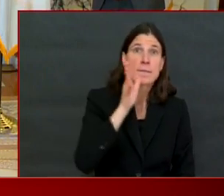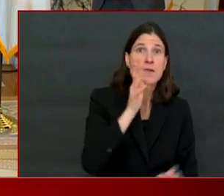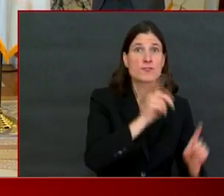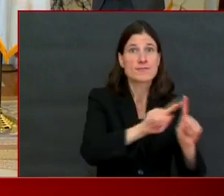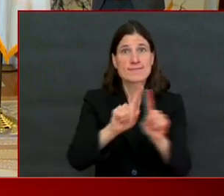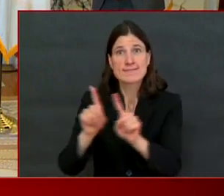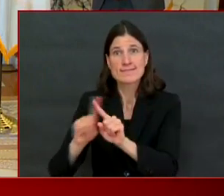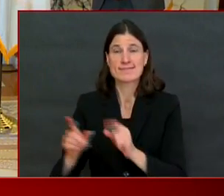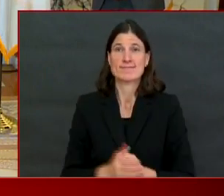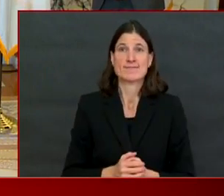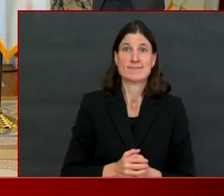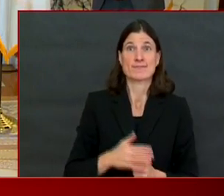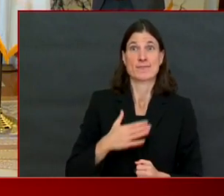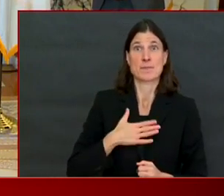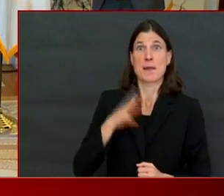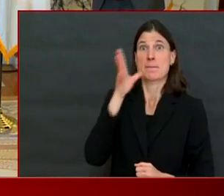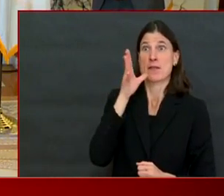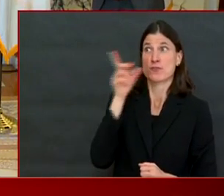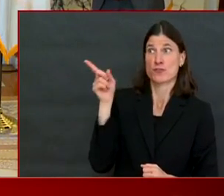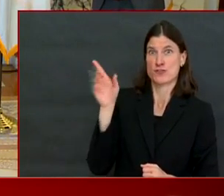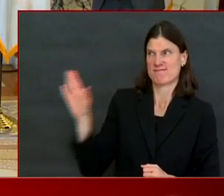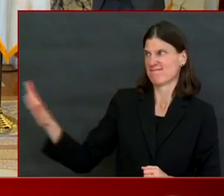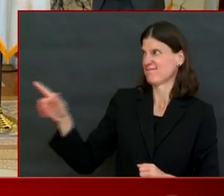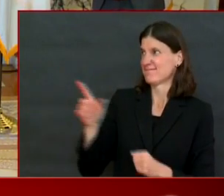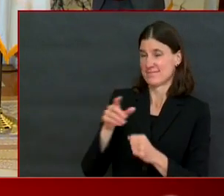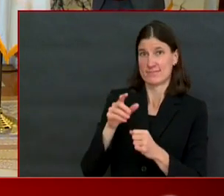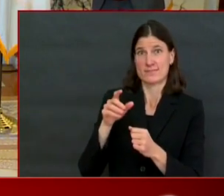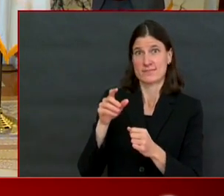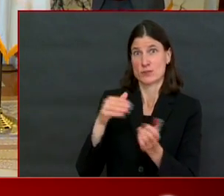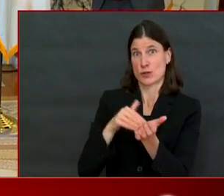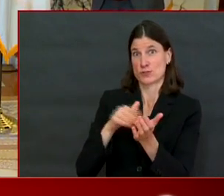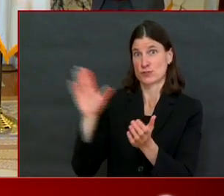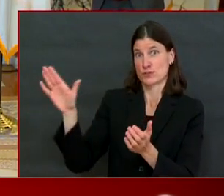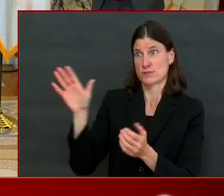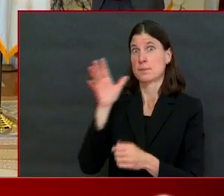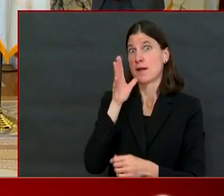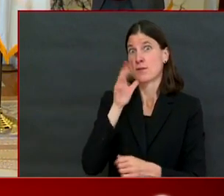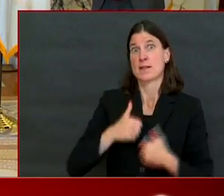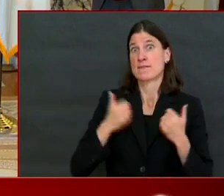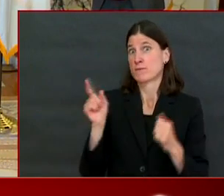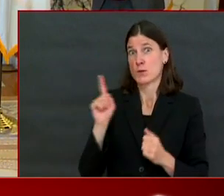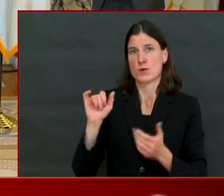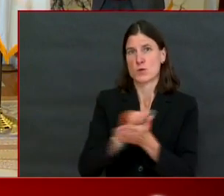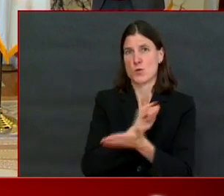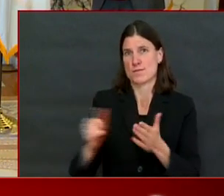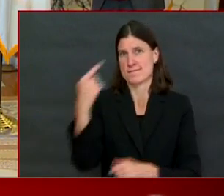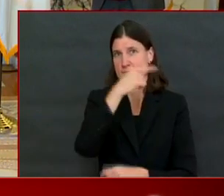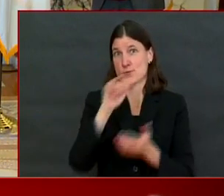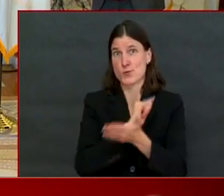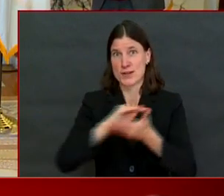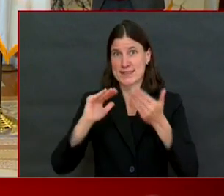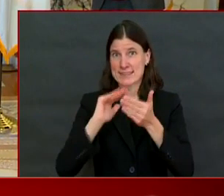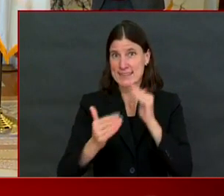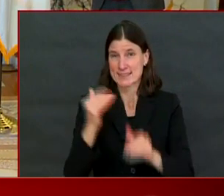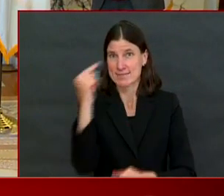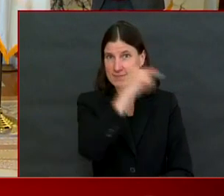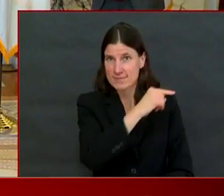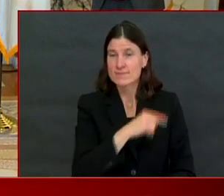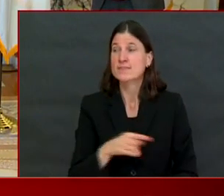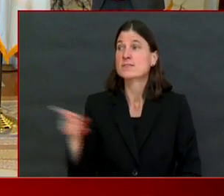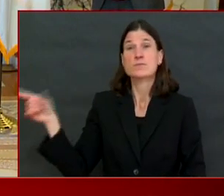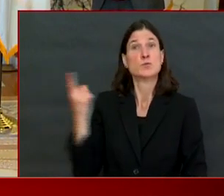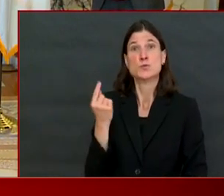I spoke to her on the way in as well. So she's staying safe, and that's what we're all planning on doing for Mother's Day this